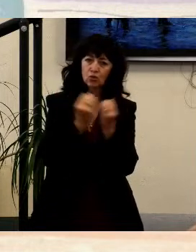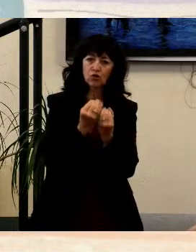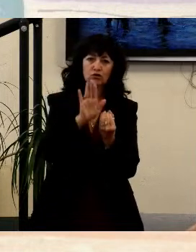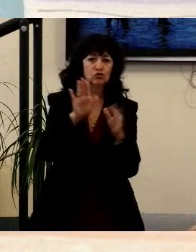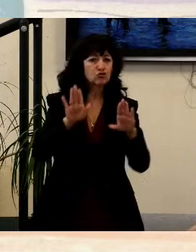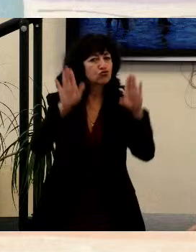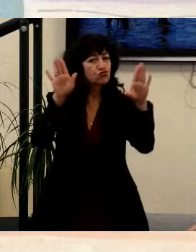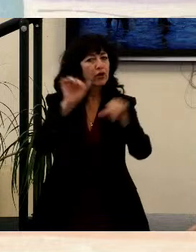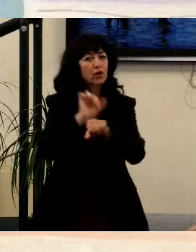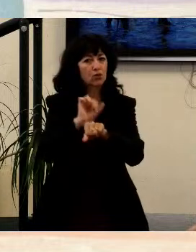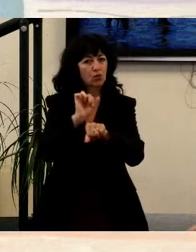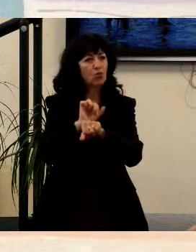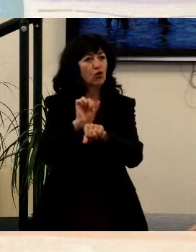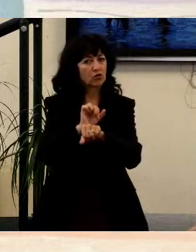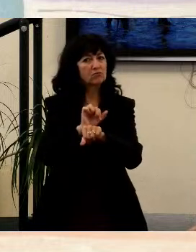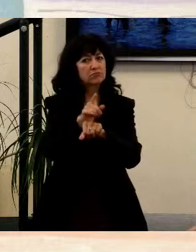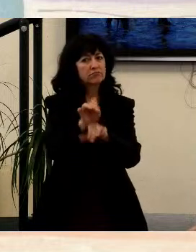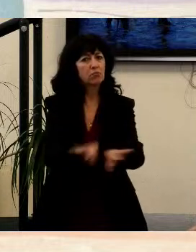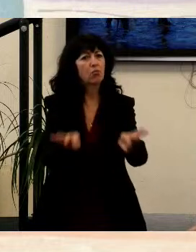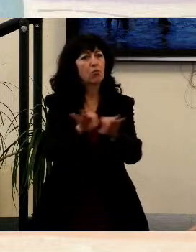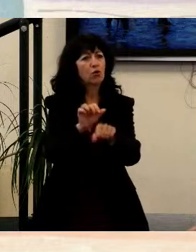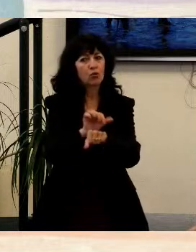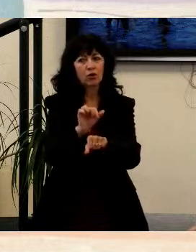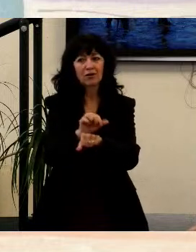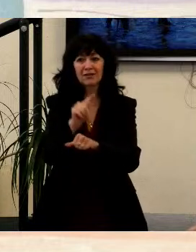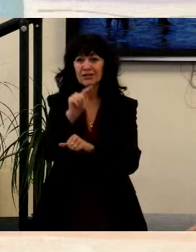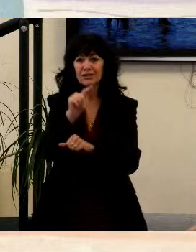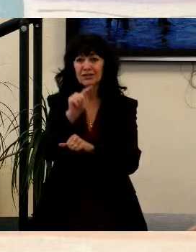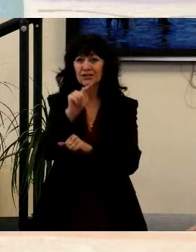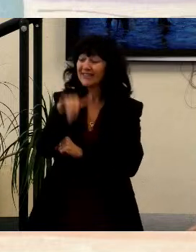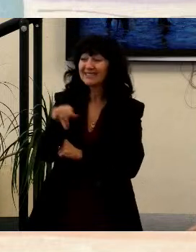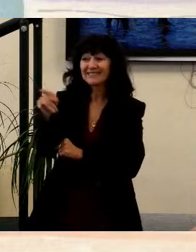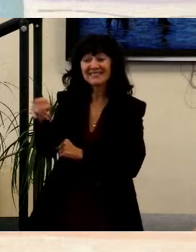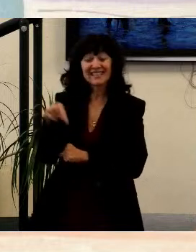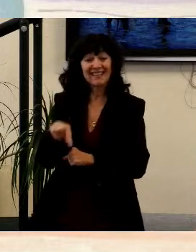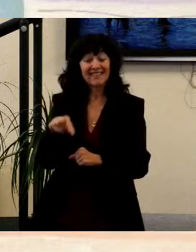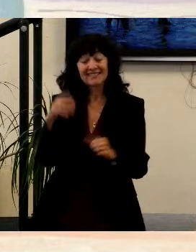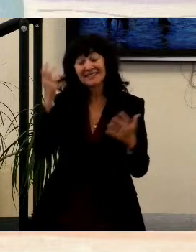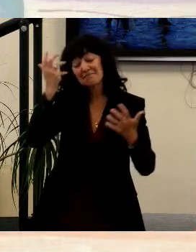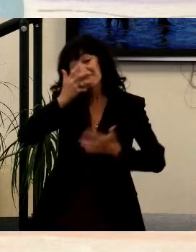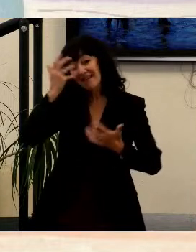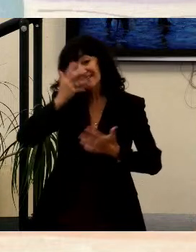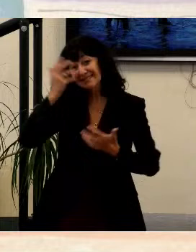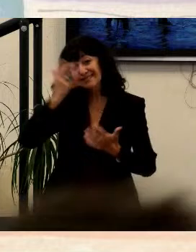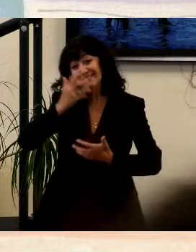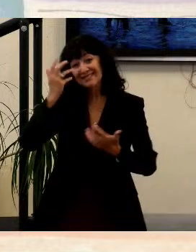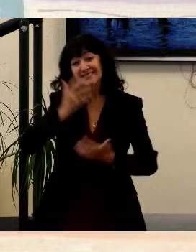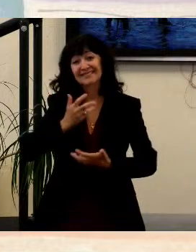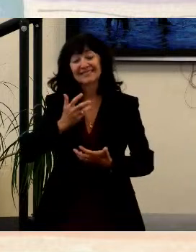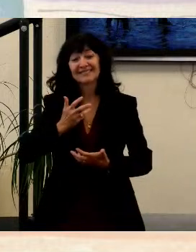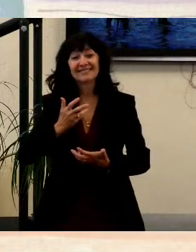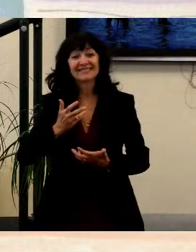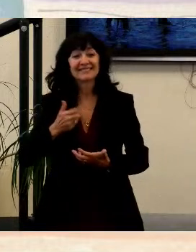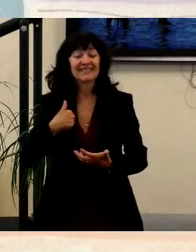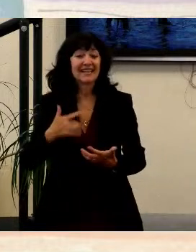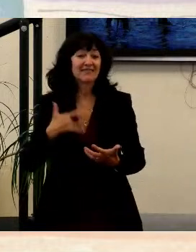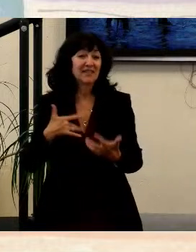they do as well. Tracey, this is amazing. It's